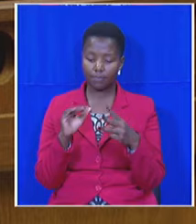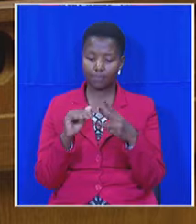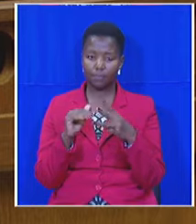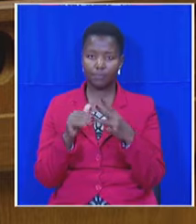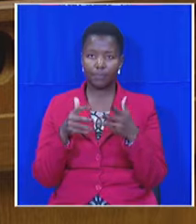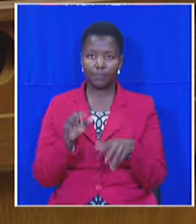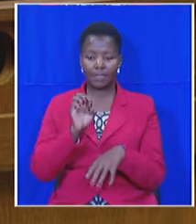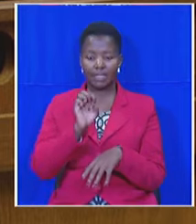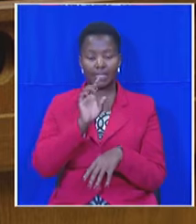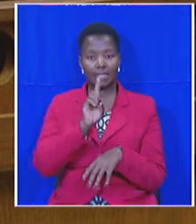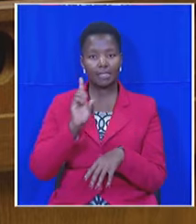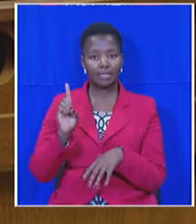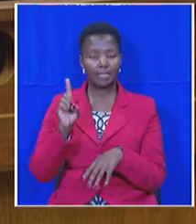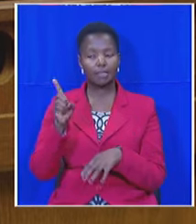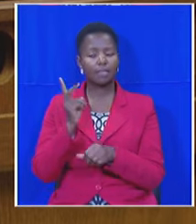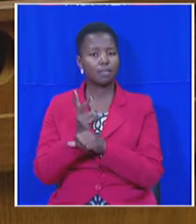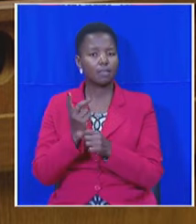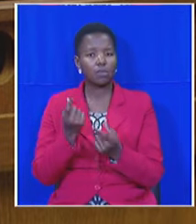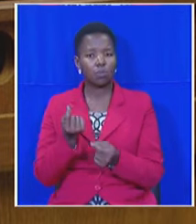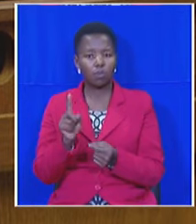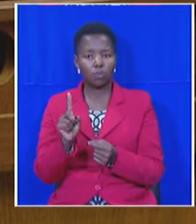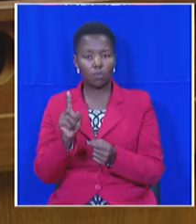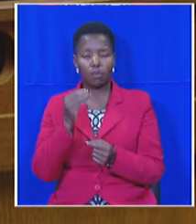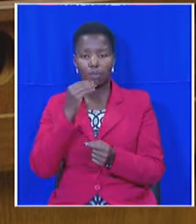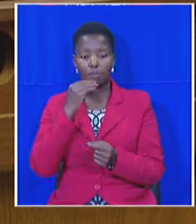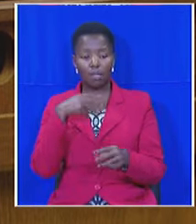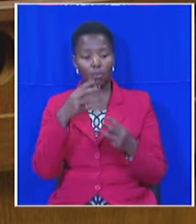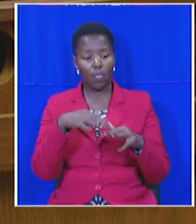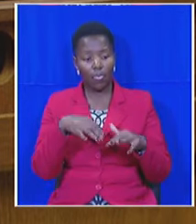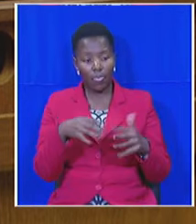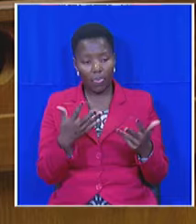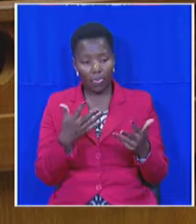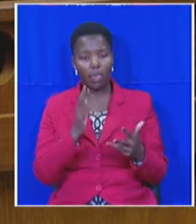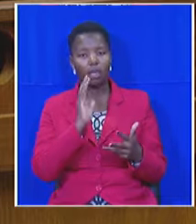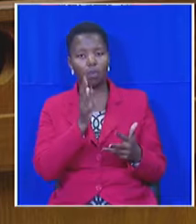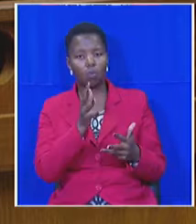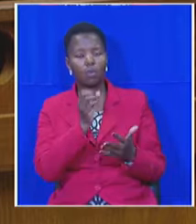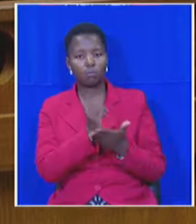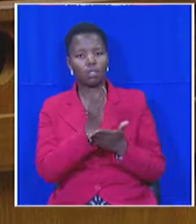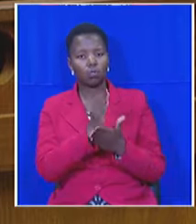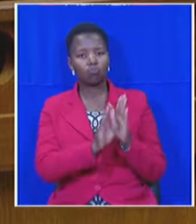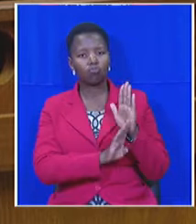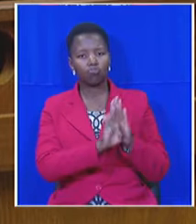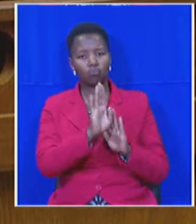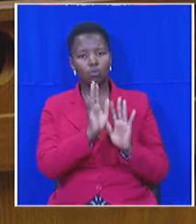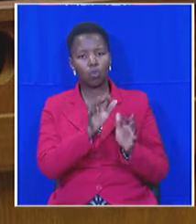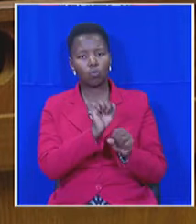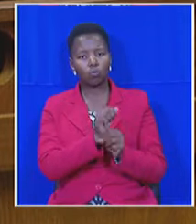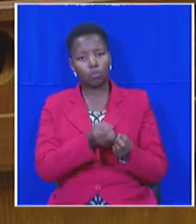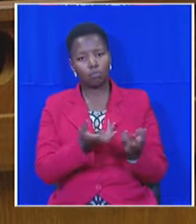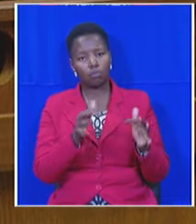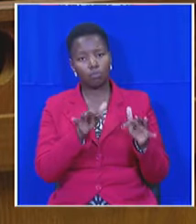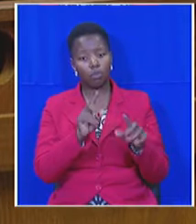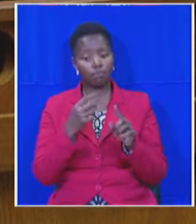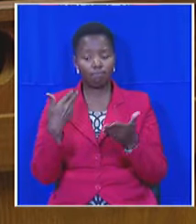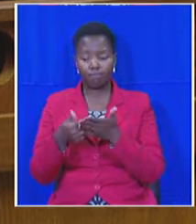And EDD was going to break the back of unemployment by accelerating job creation, but it has failed to